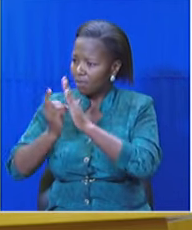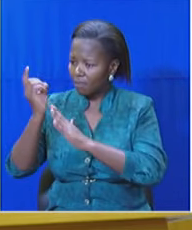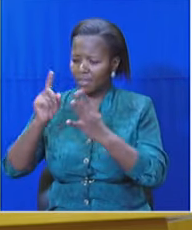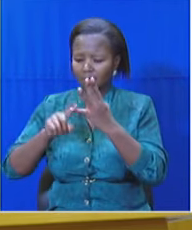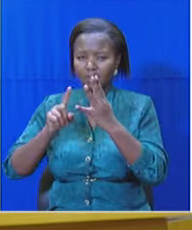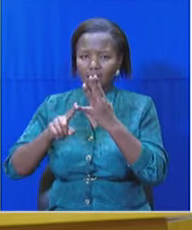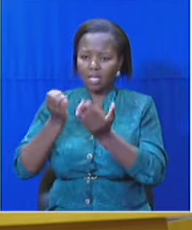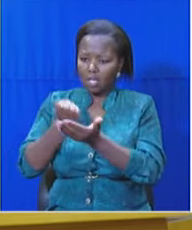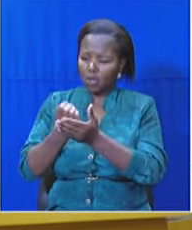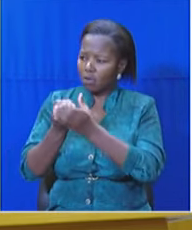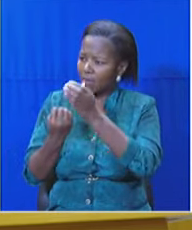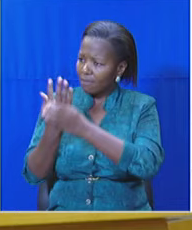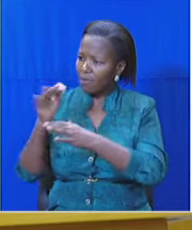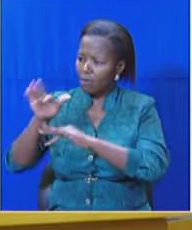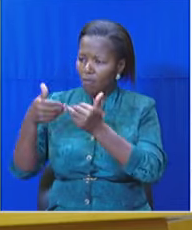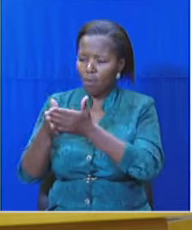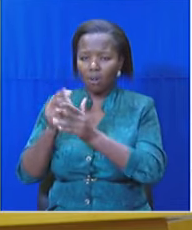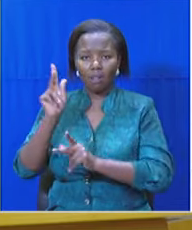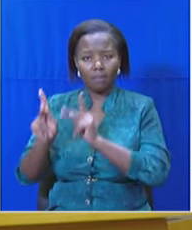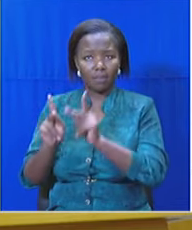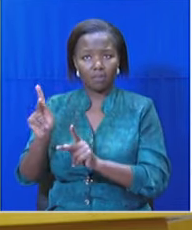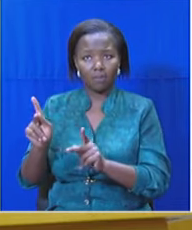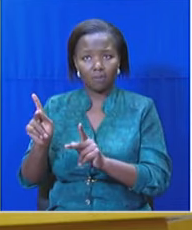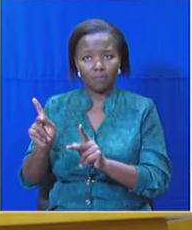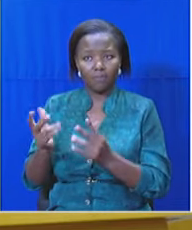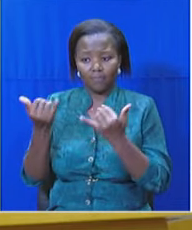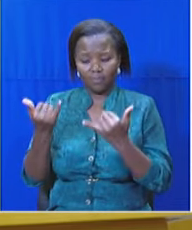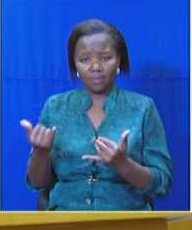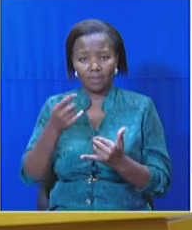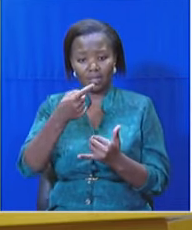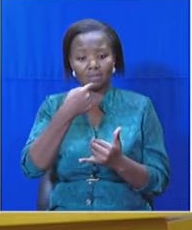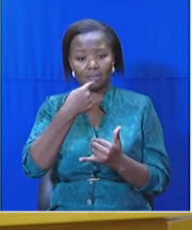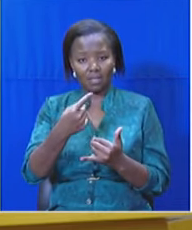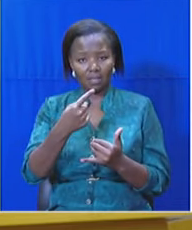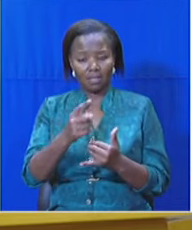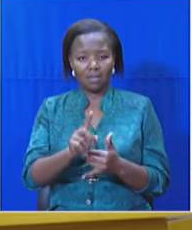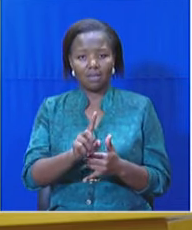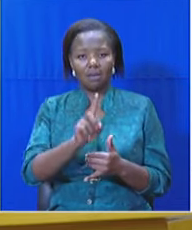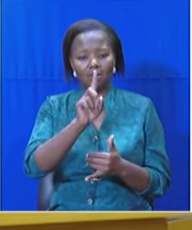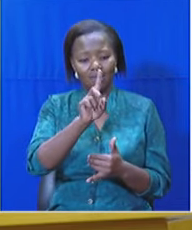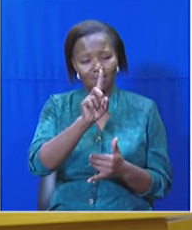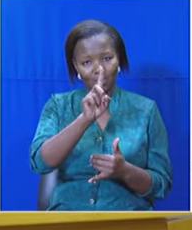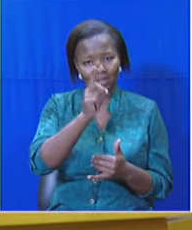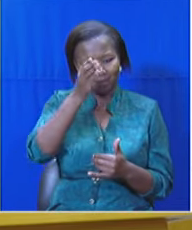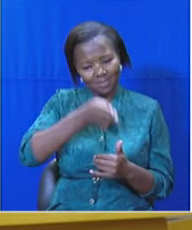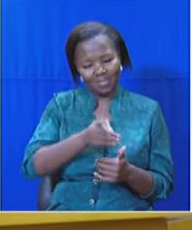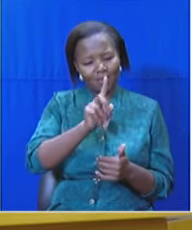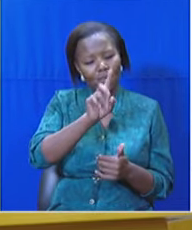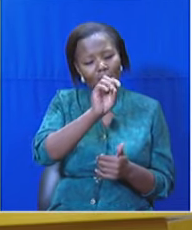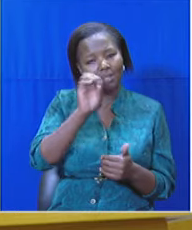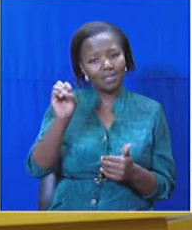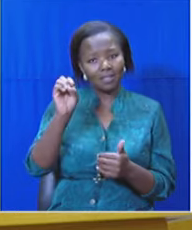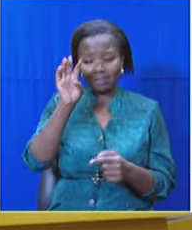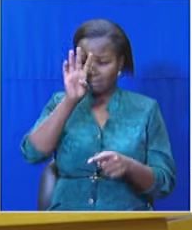all. We give this department 1 out of 100 because it has not achieved anything